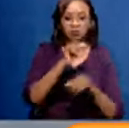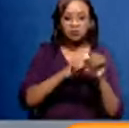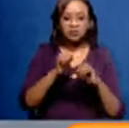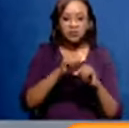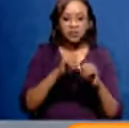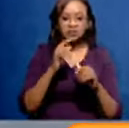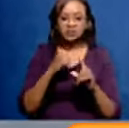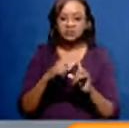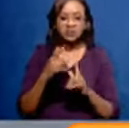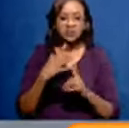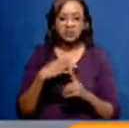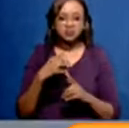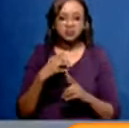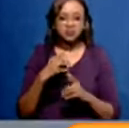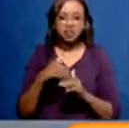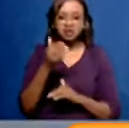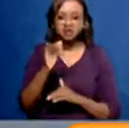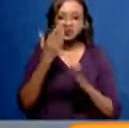really means.